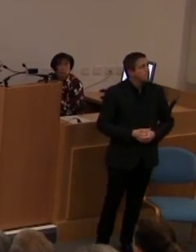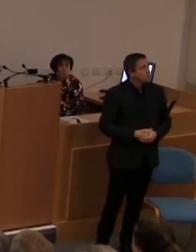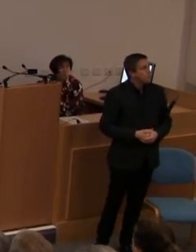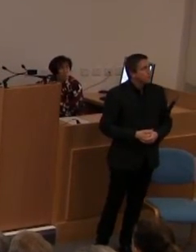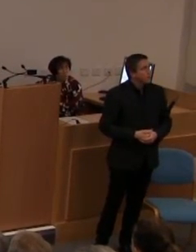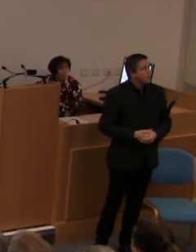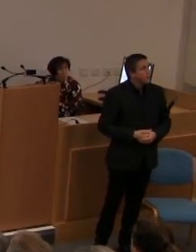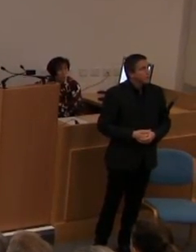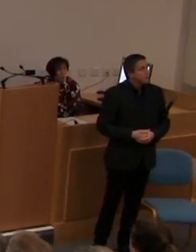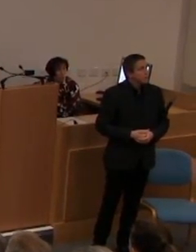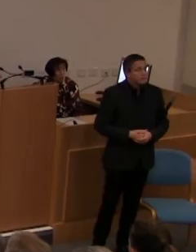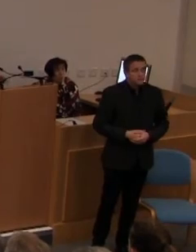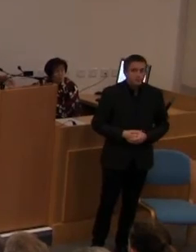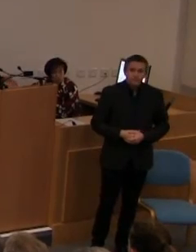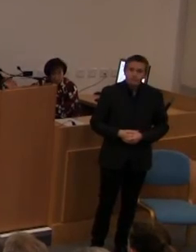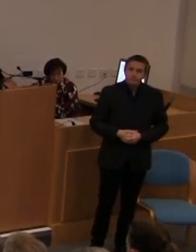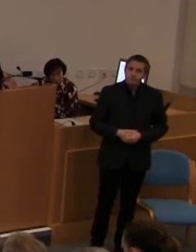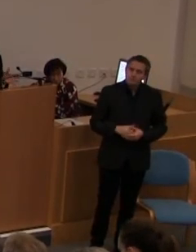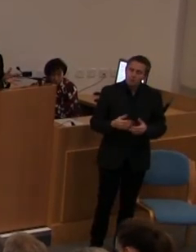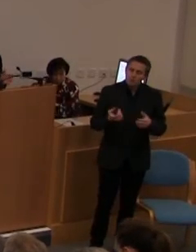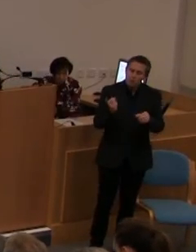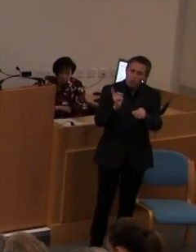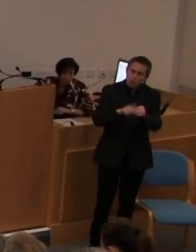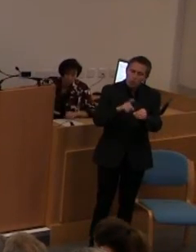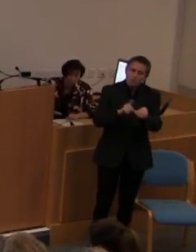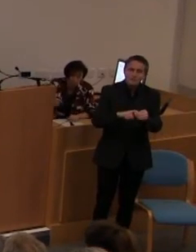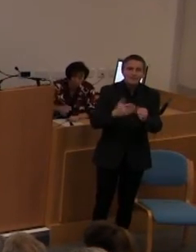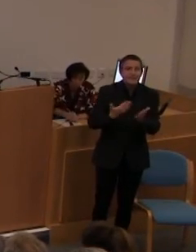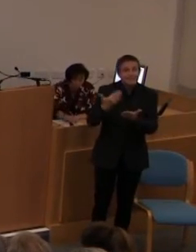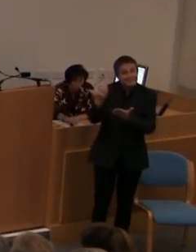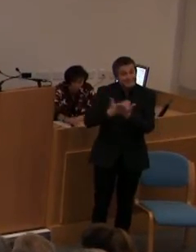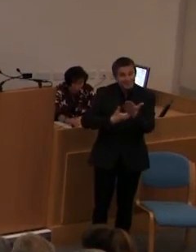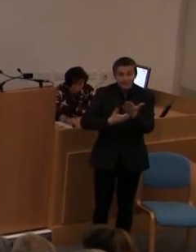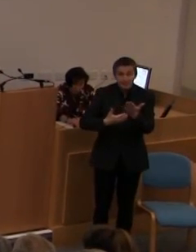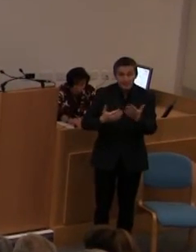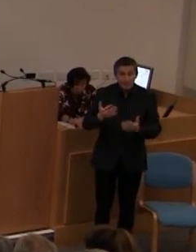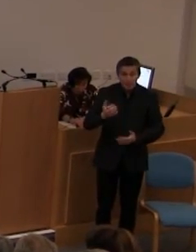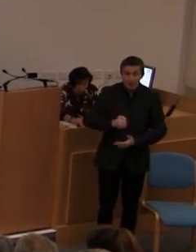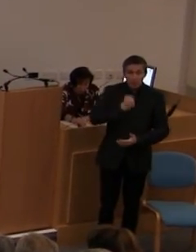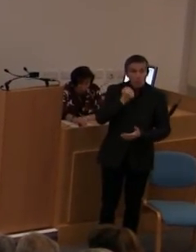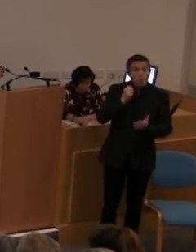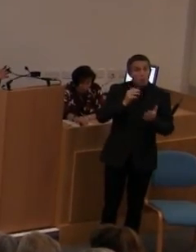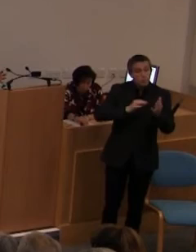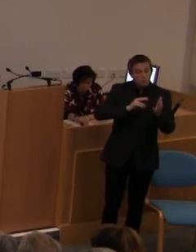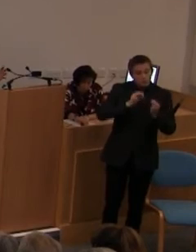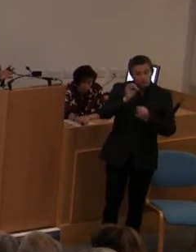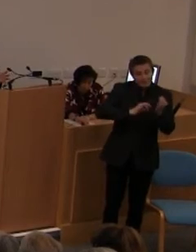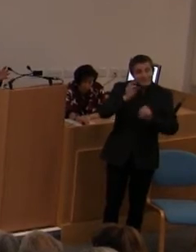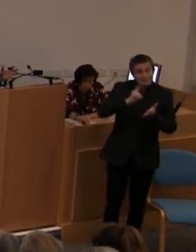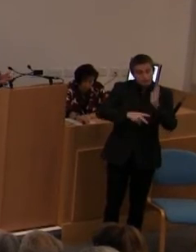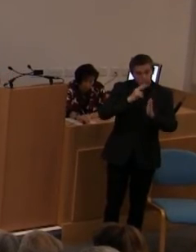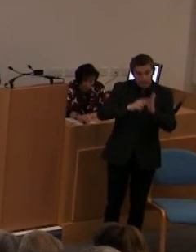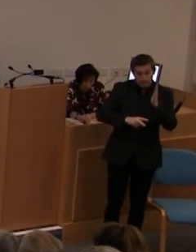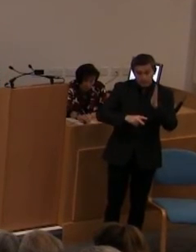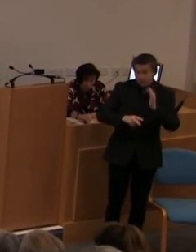Turning to quality and safety, we have our own quality strategy. The government have a number